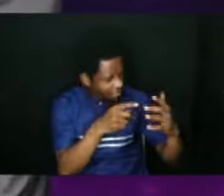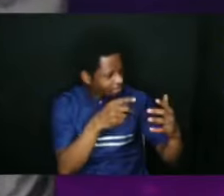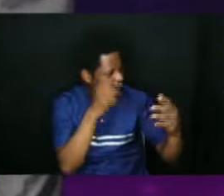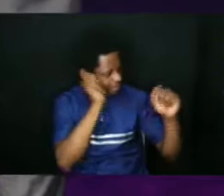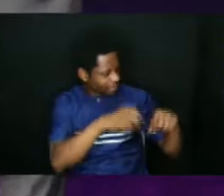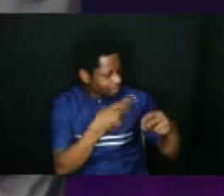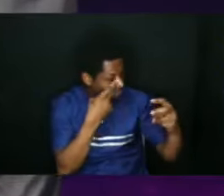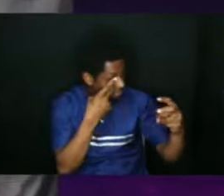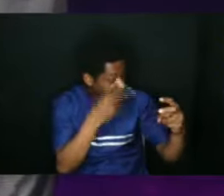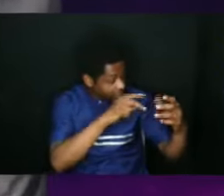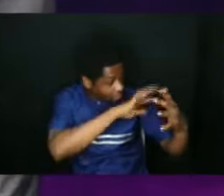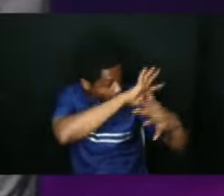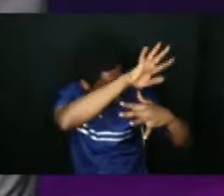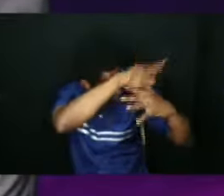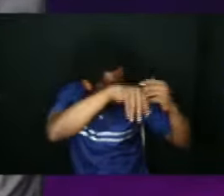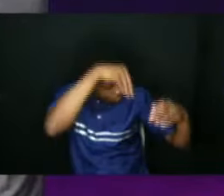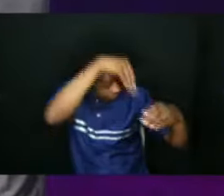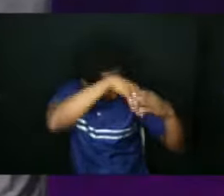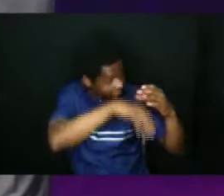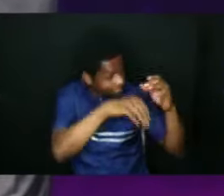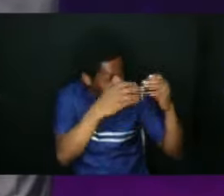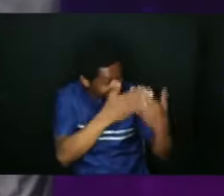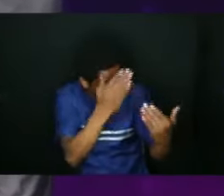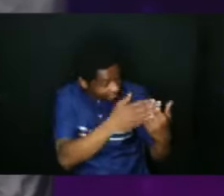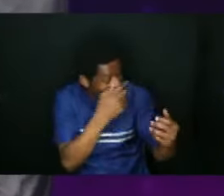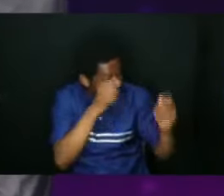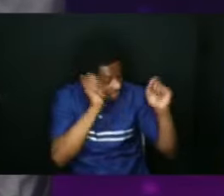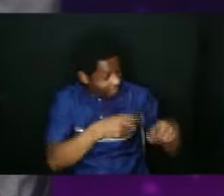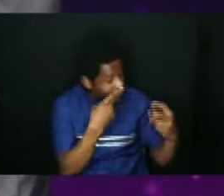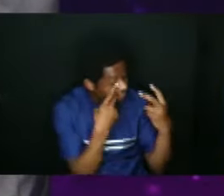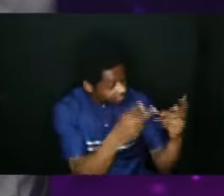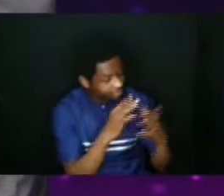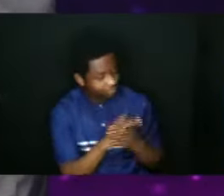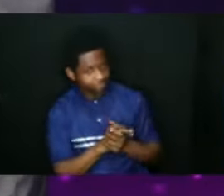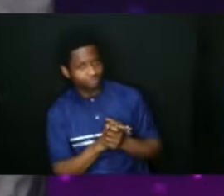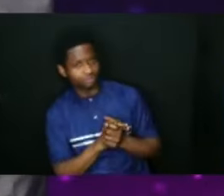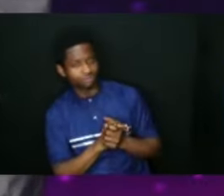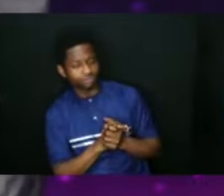that is the virtue. Transparency is the virtue.